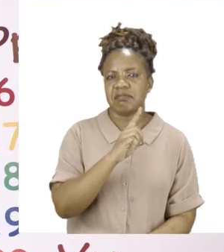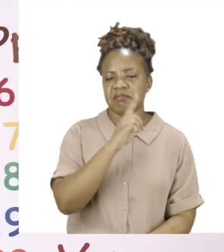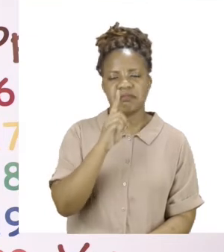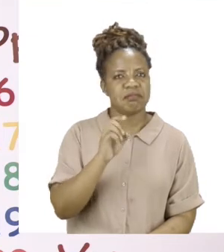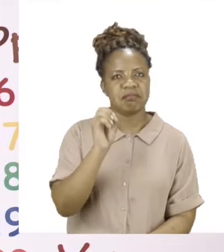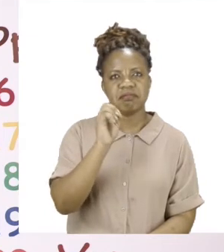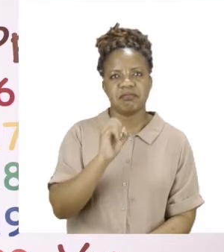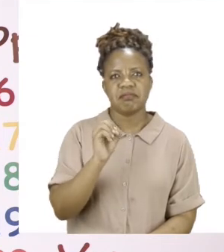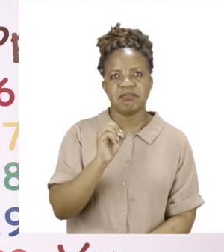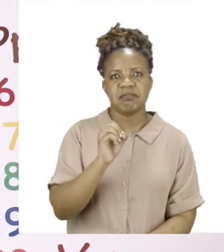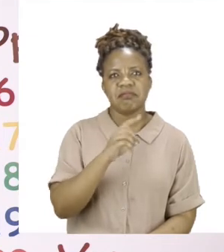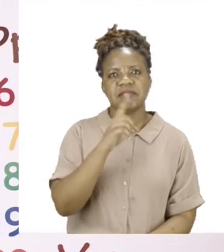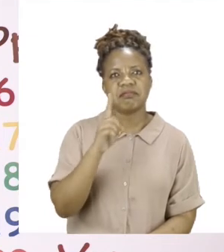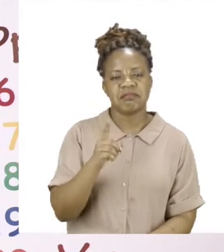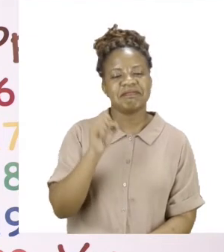no.